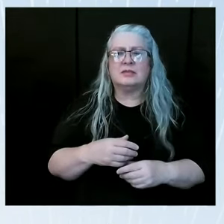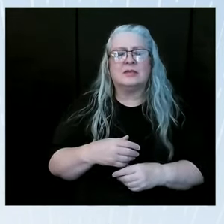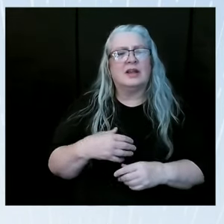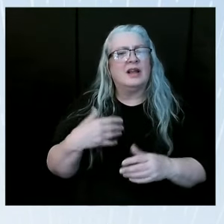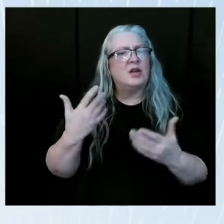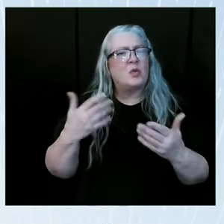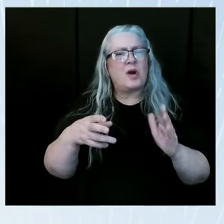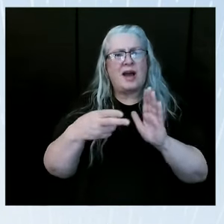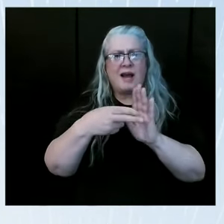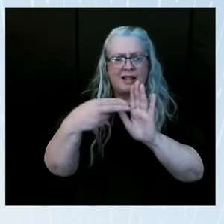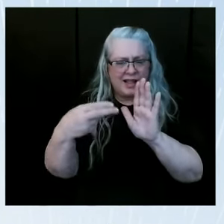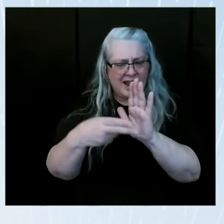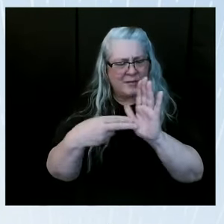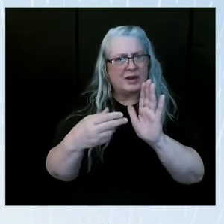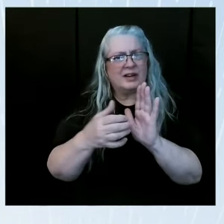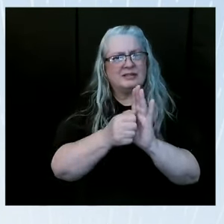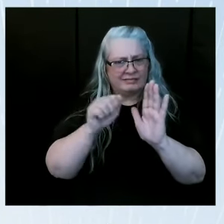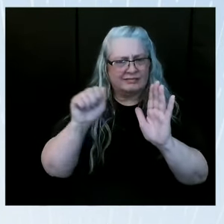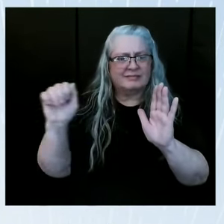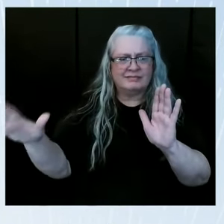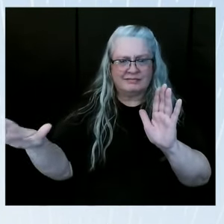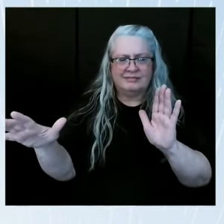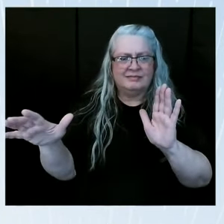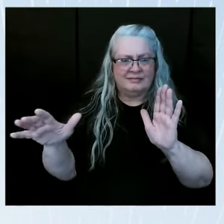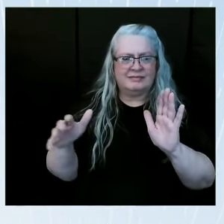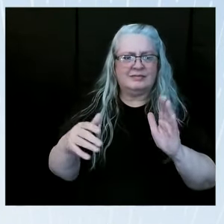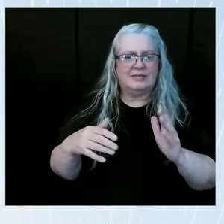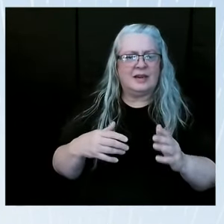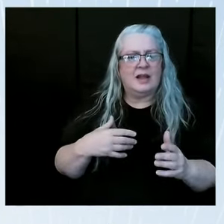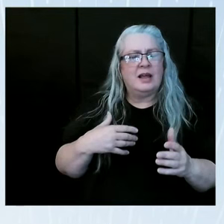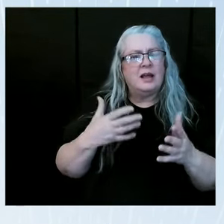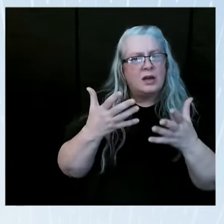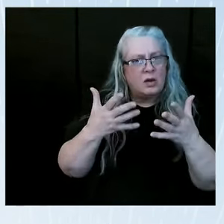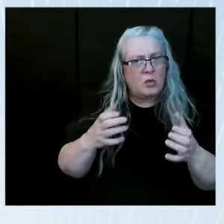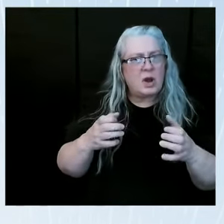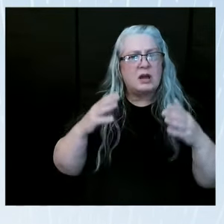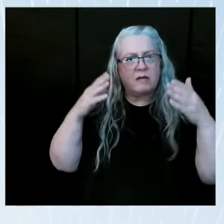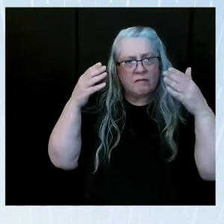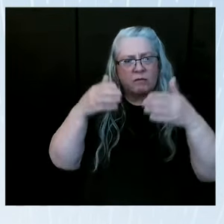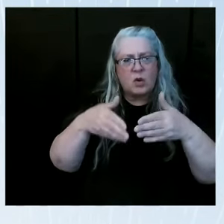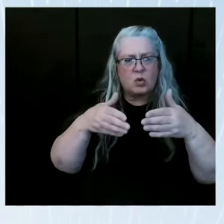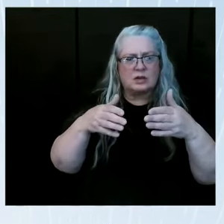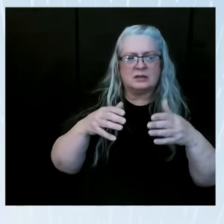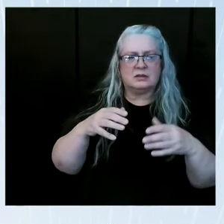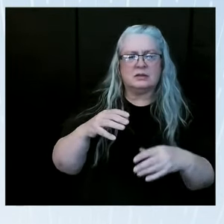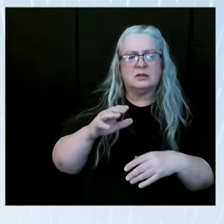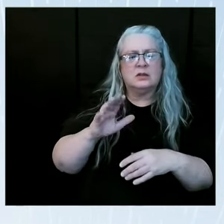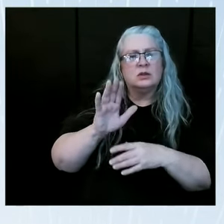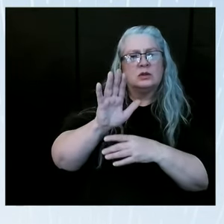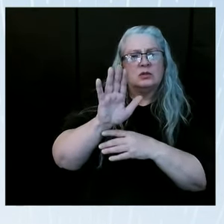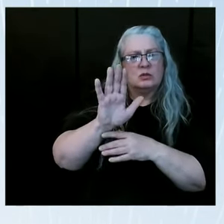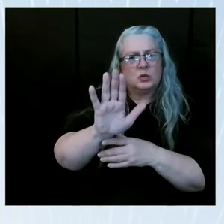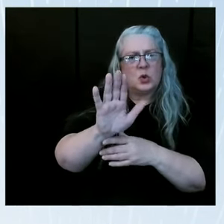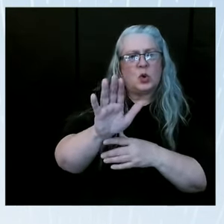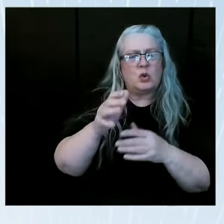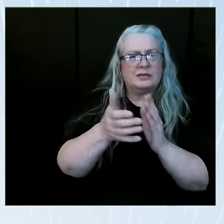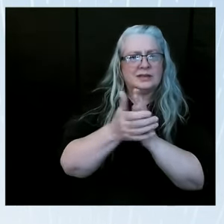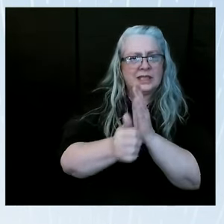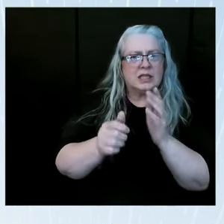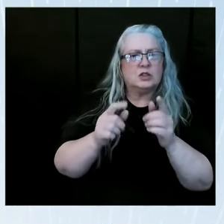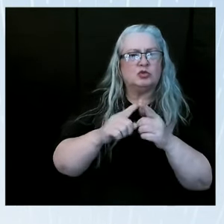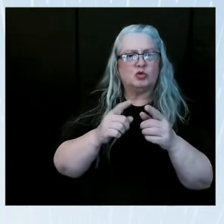the focus on our shared goals to combat human trafficking? where a leader is just